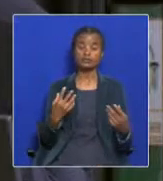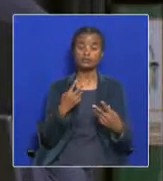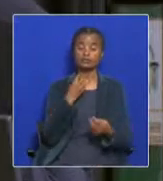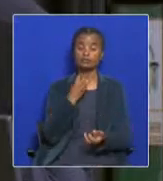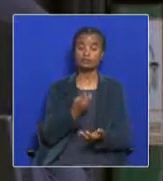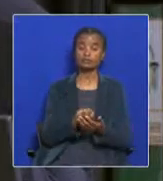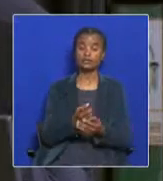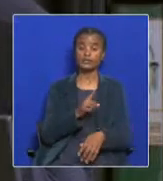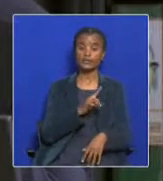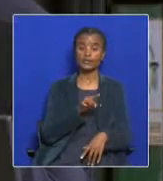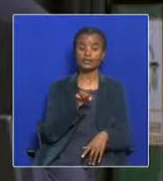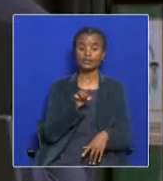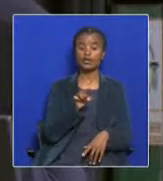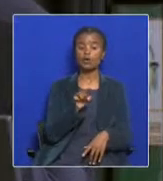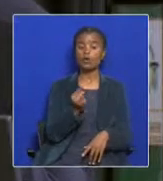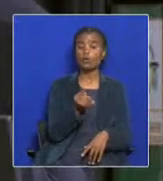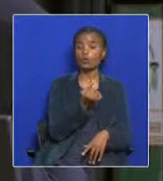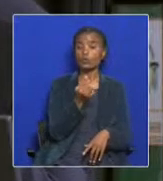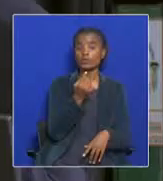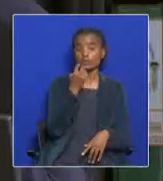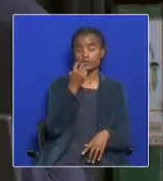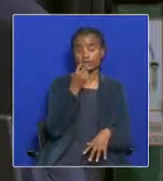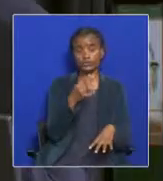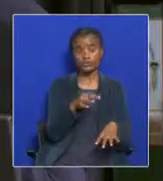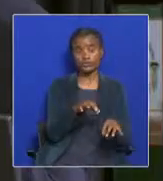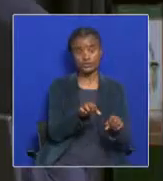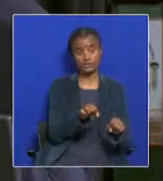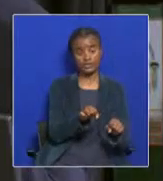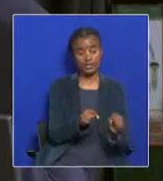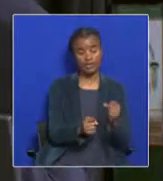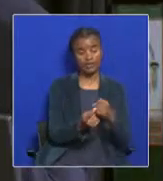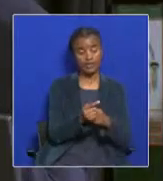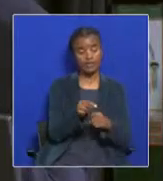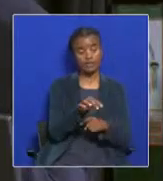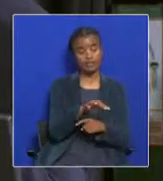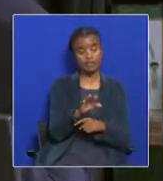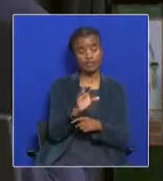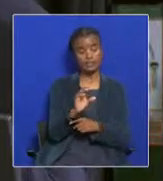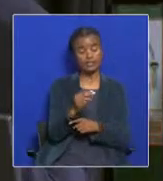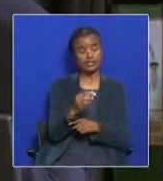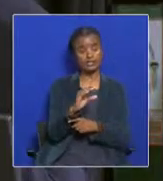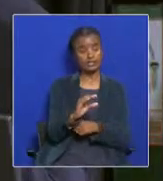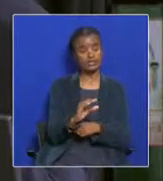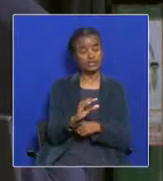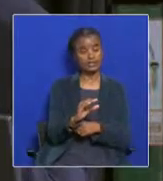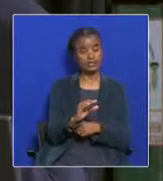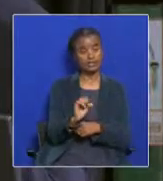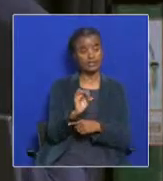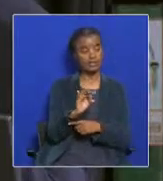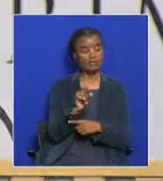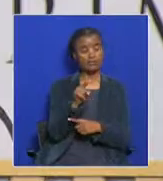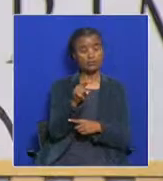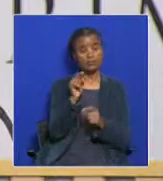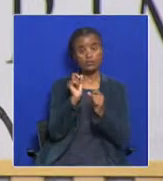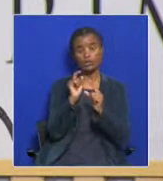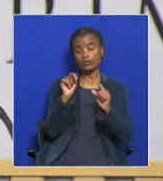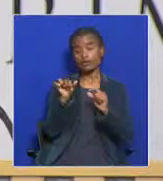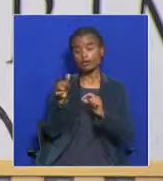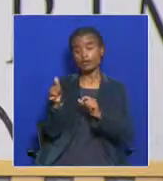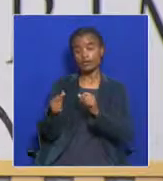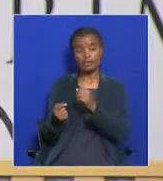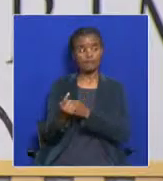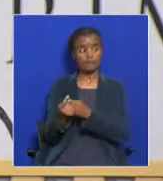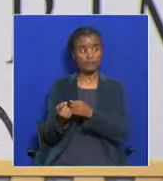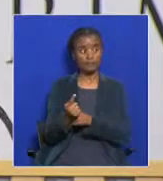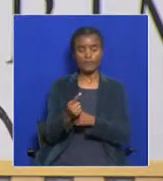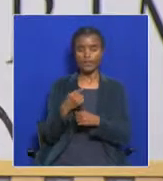seizure at the CHC depot, even if you yourself are not aware of any others. I would be very